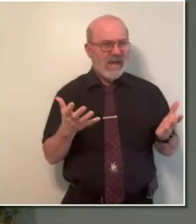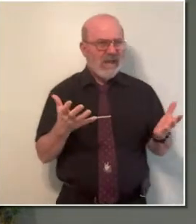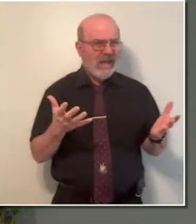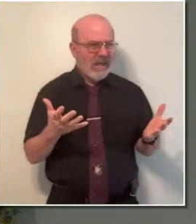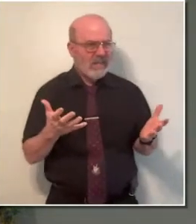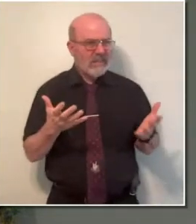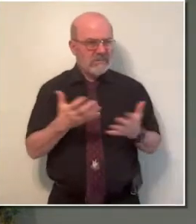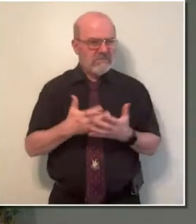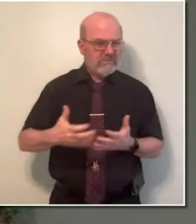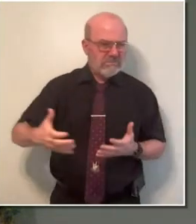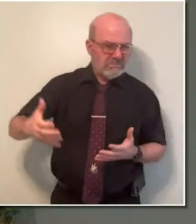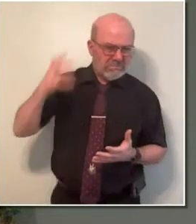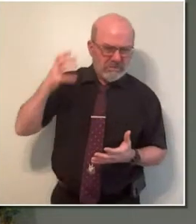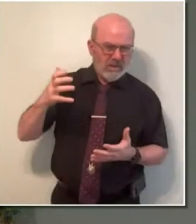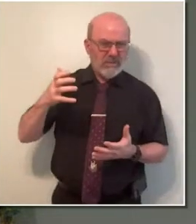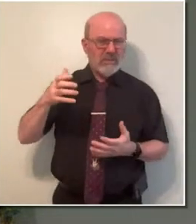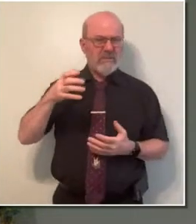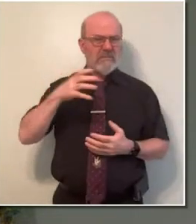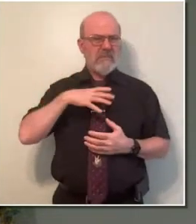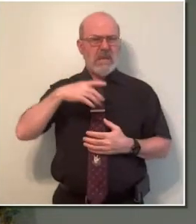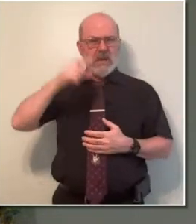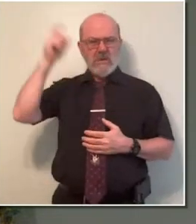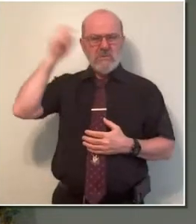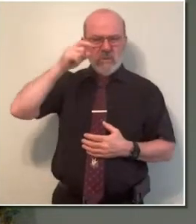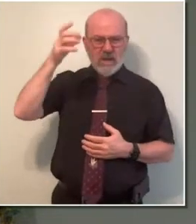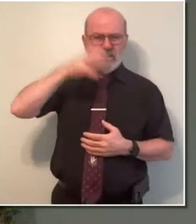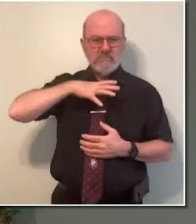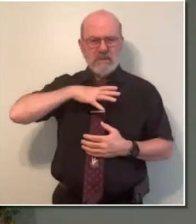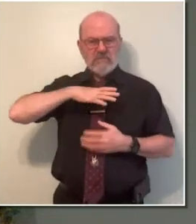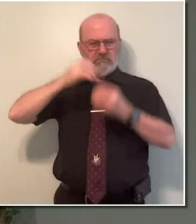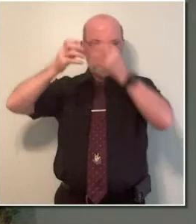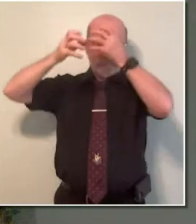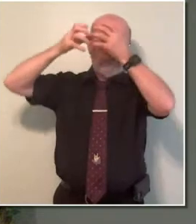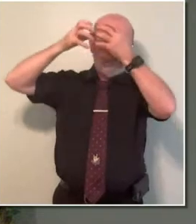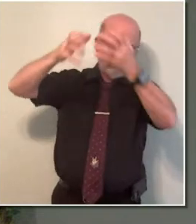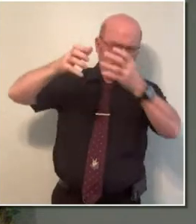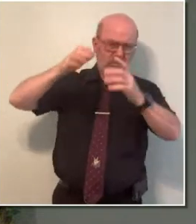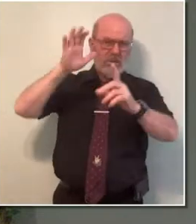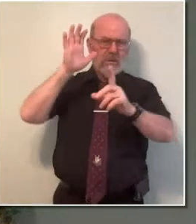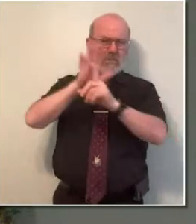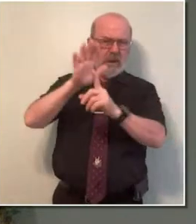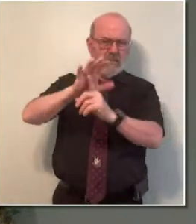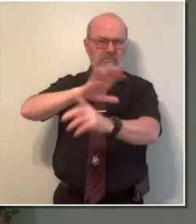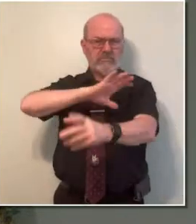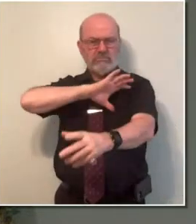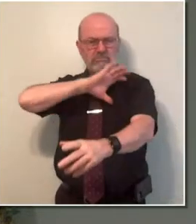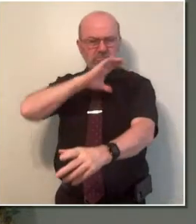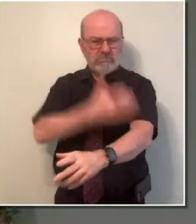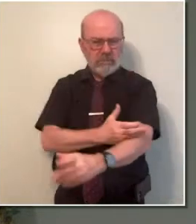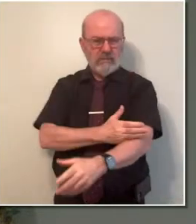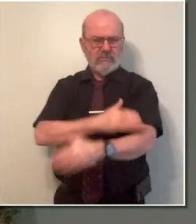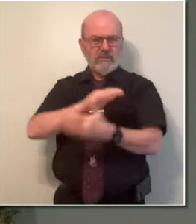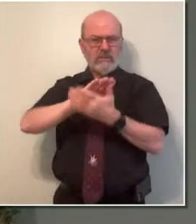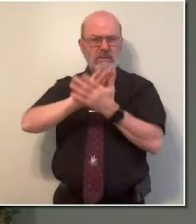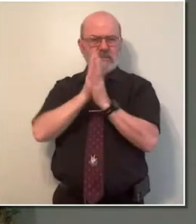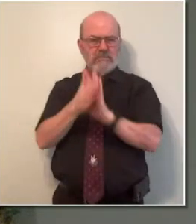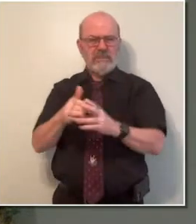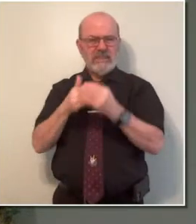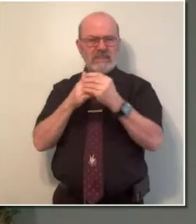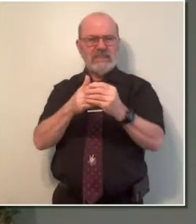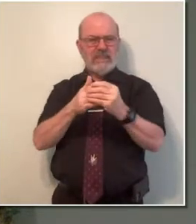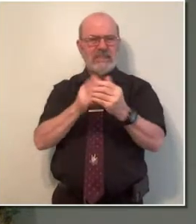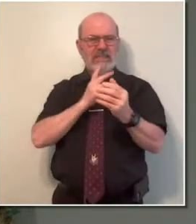wealthy, extremely wise, extremely knowledgeable, popular, powerful, peace-leading king of the world at the